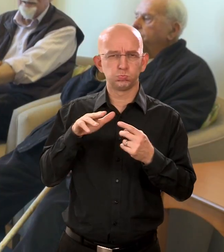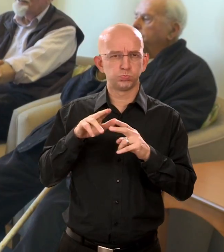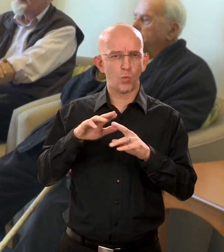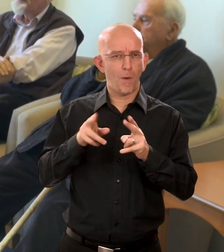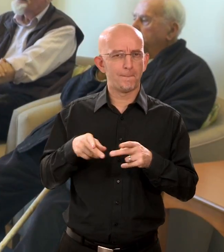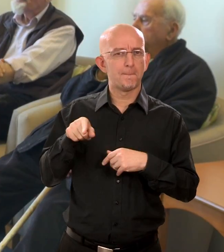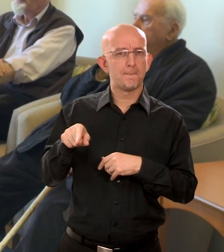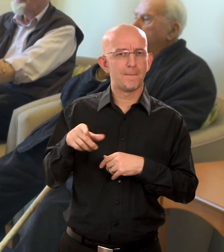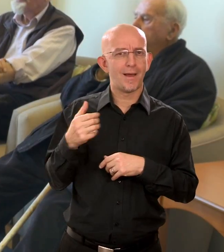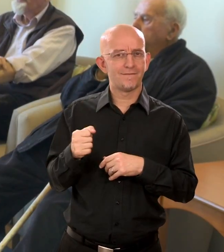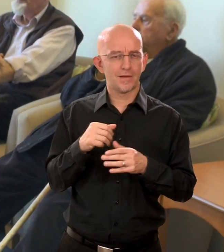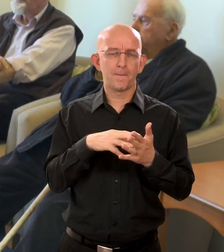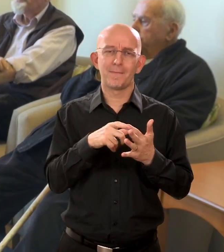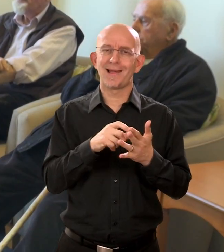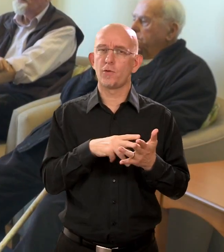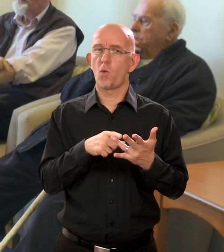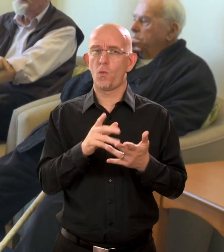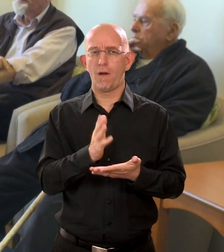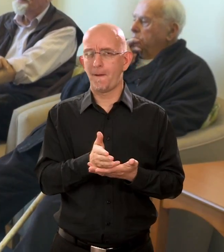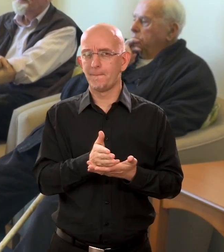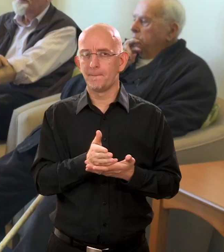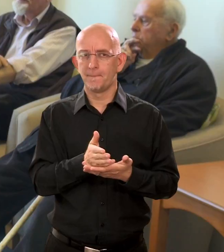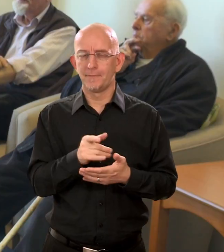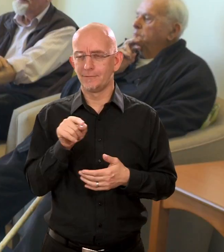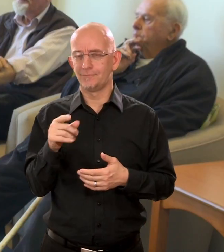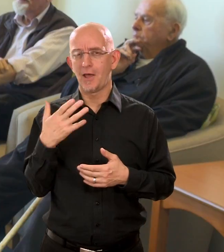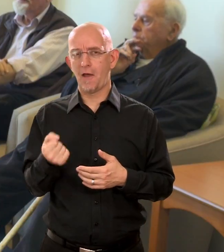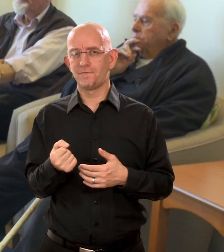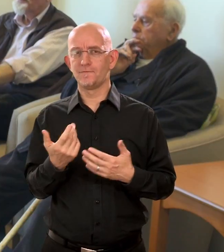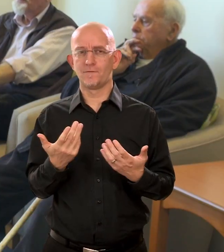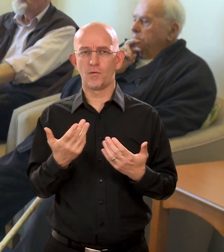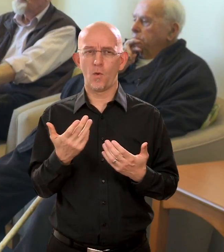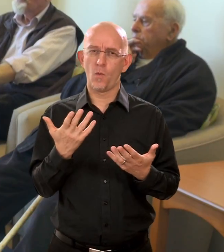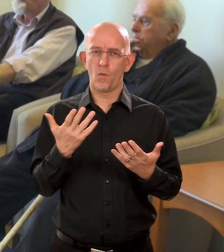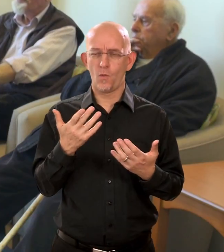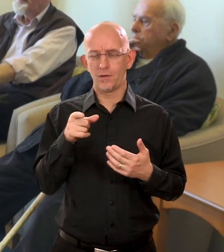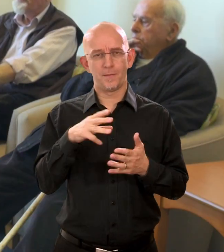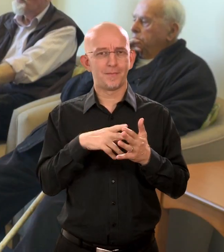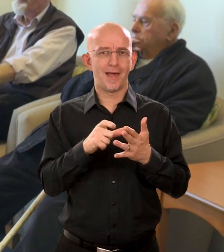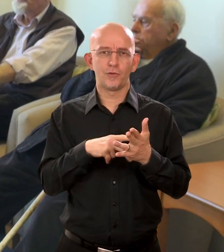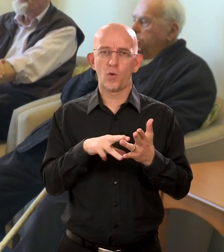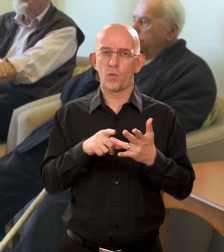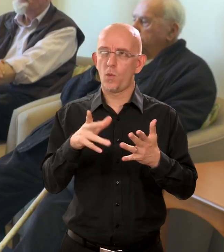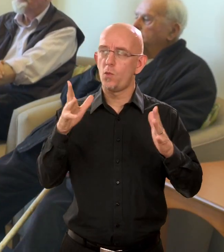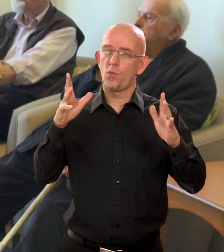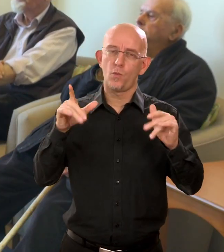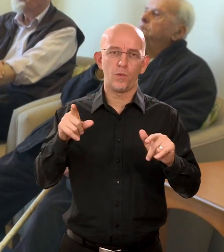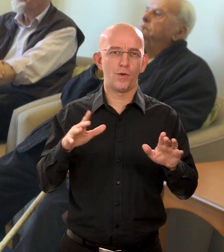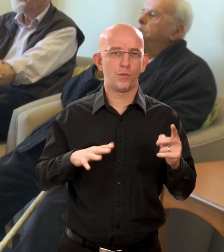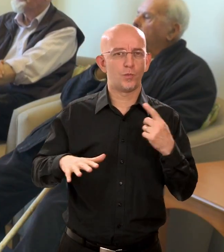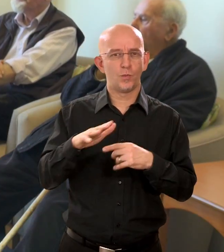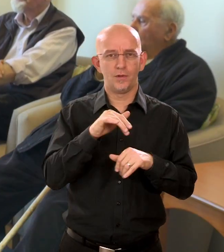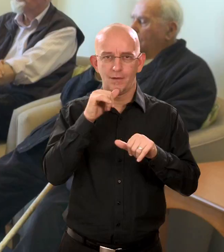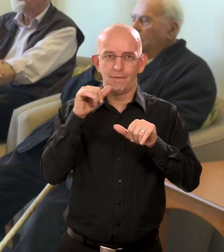Yeah. Yes, Meccano, that was the big one. And used to make almost anything and everything